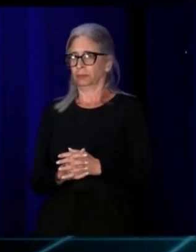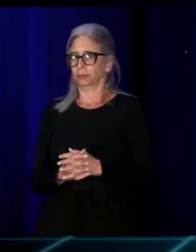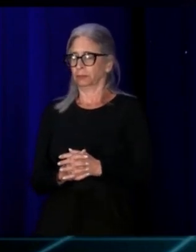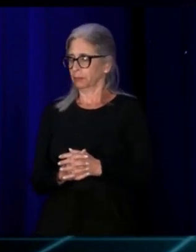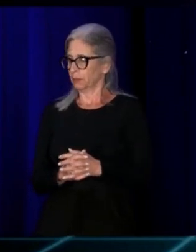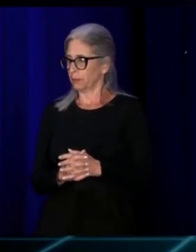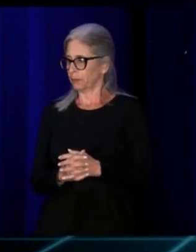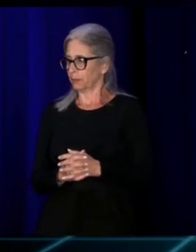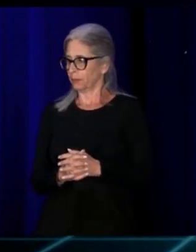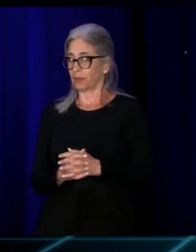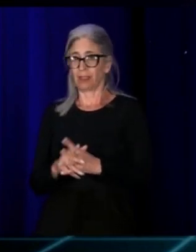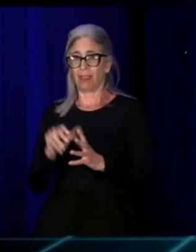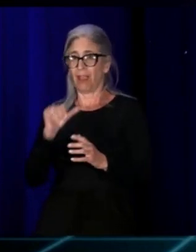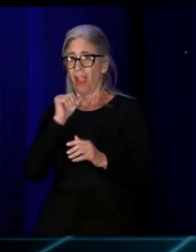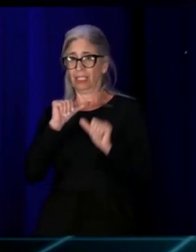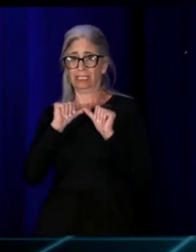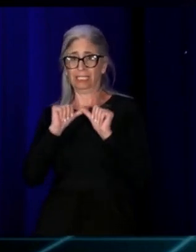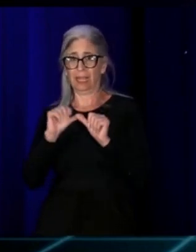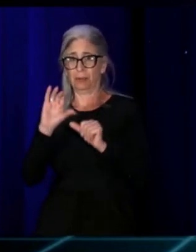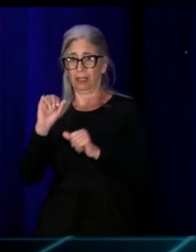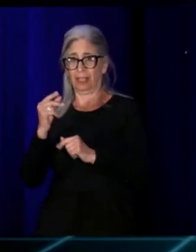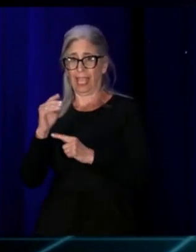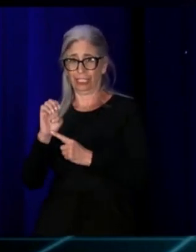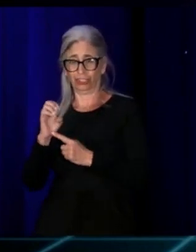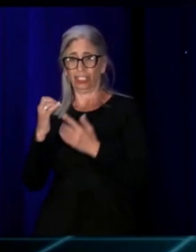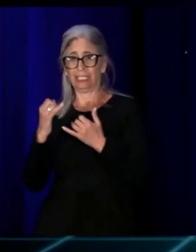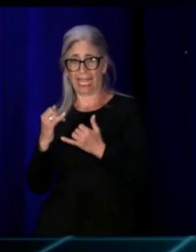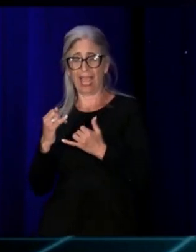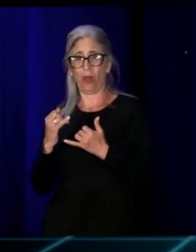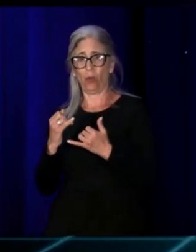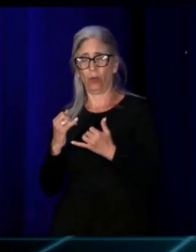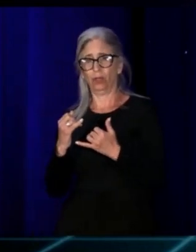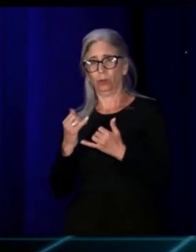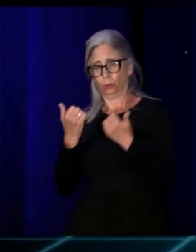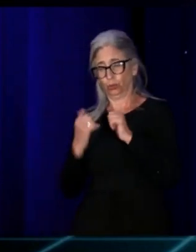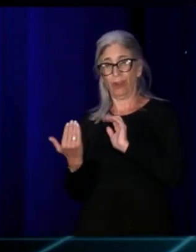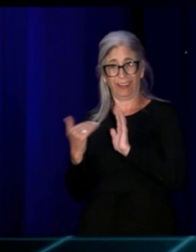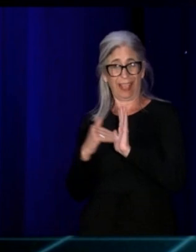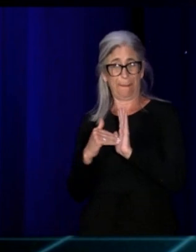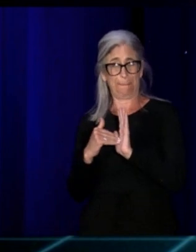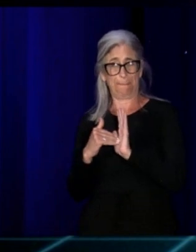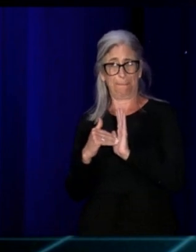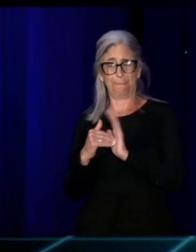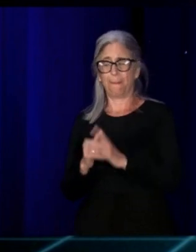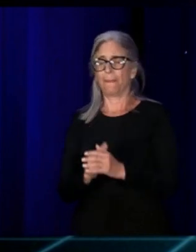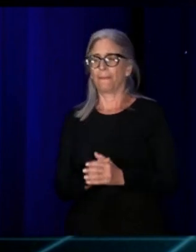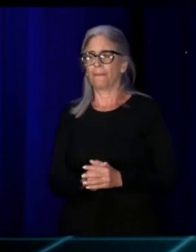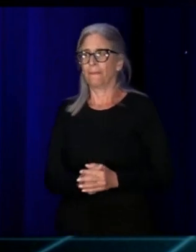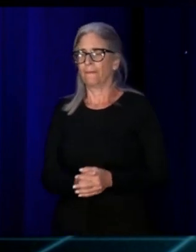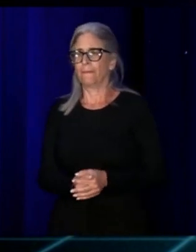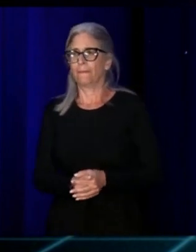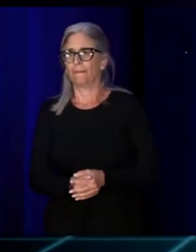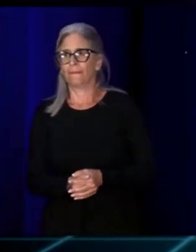And unstable cache, now, if we try this again,